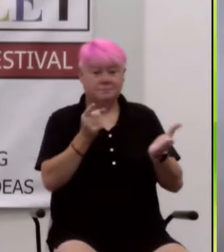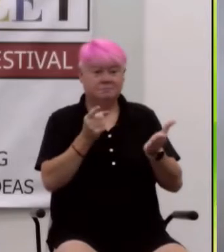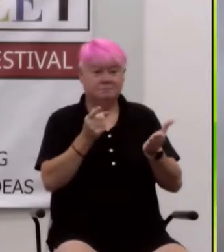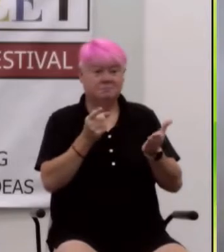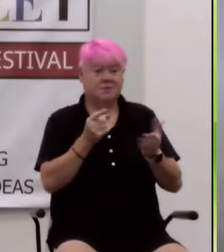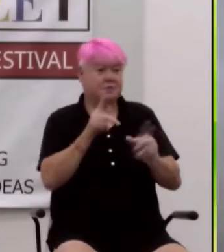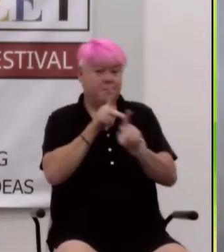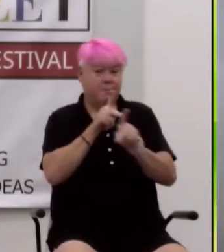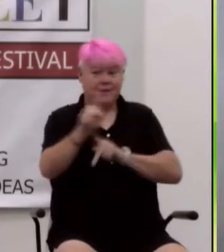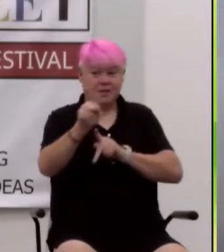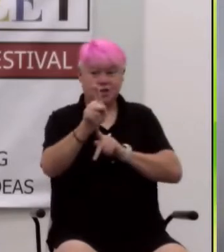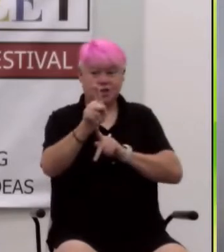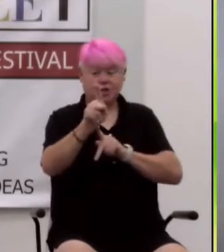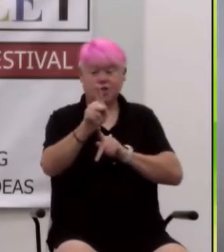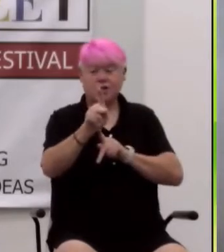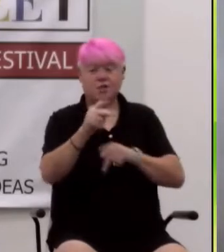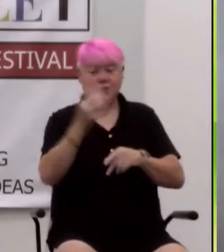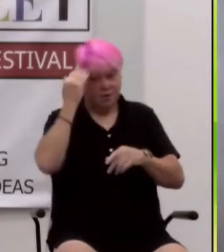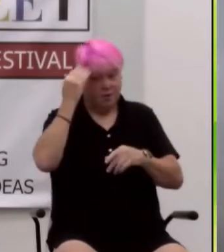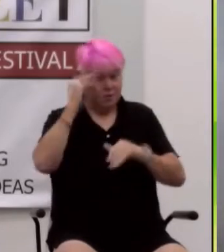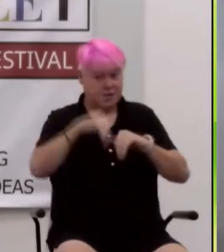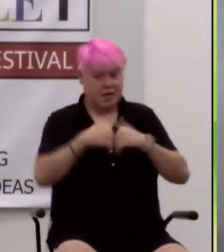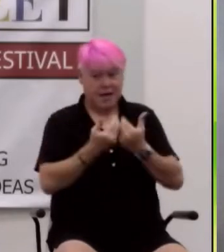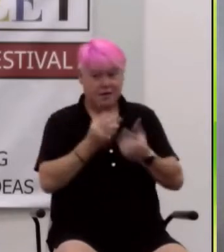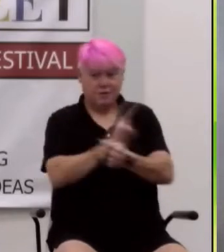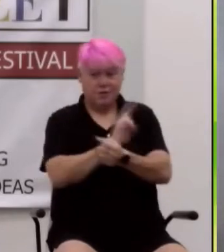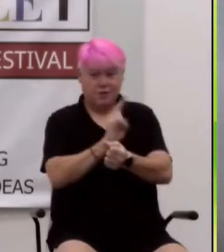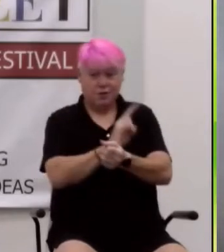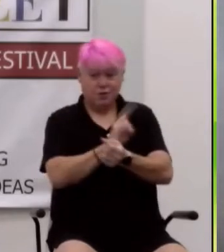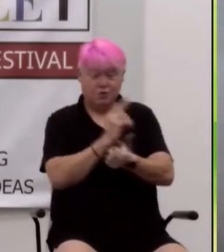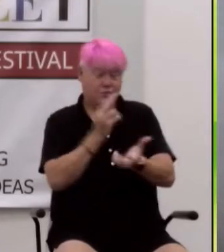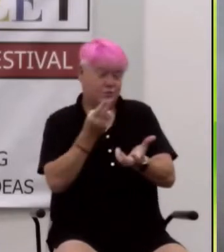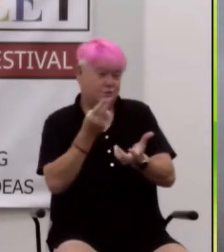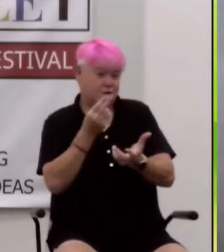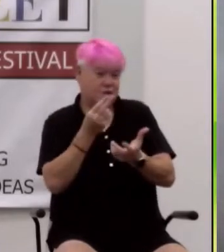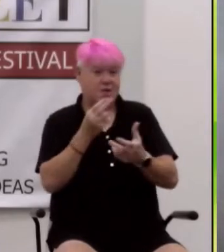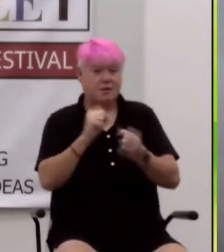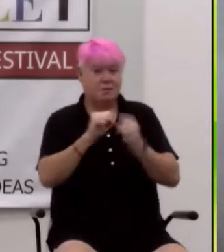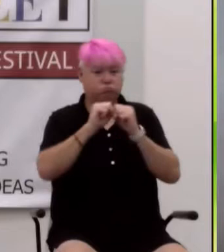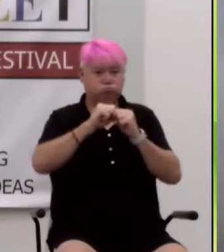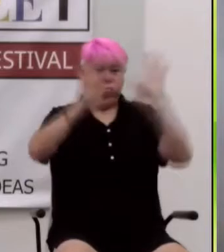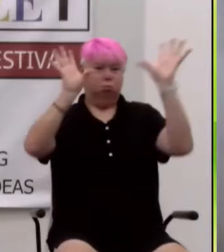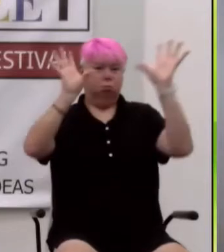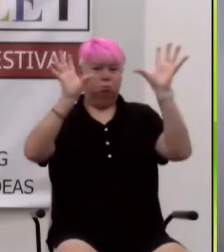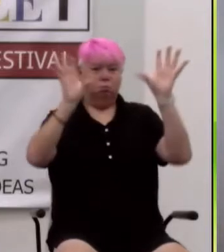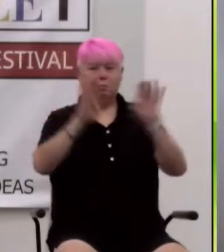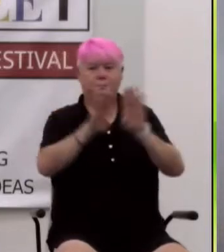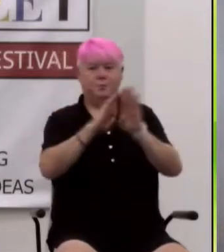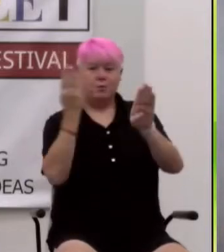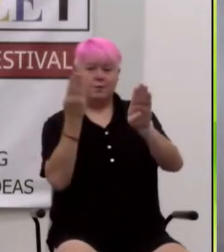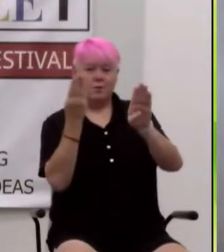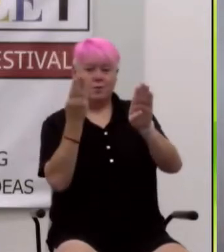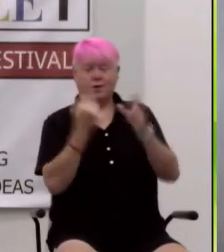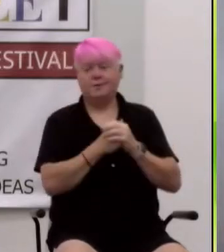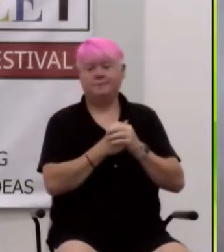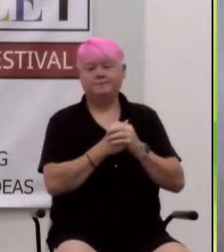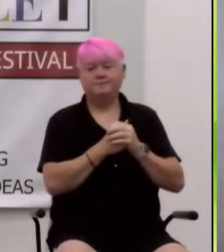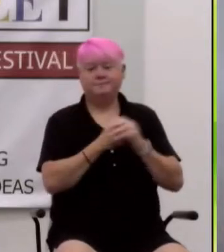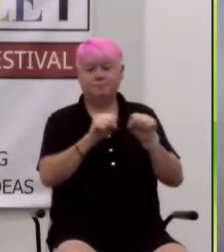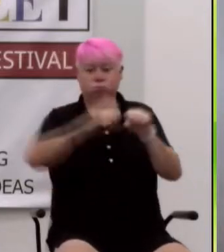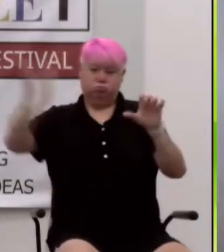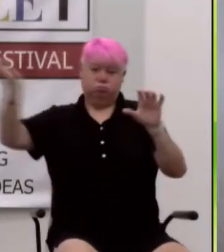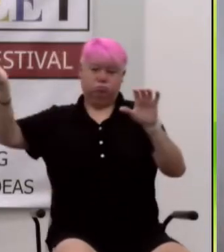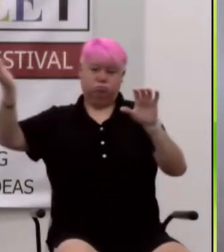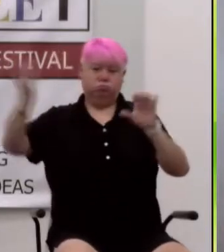it. So he knows how to use dynamite to, let's say, blow the door off, a